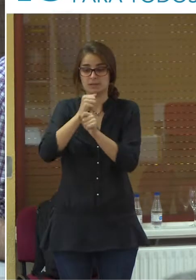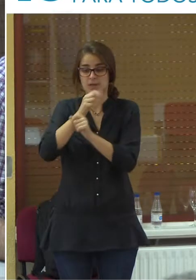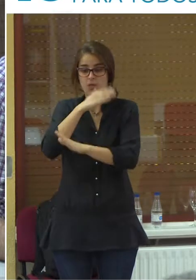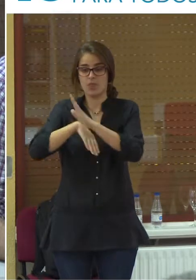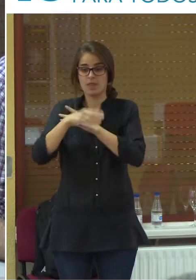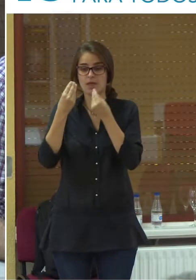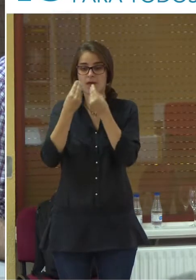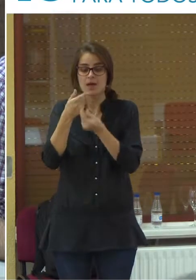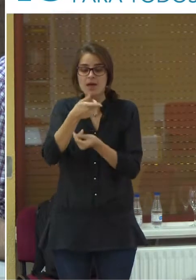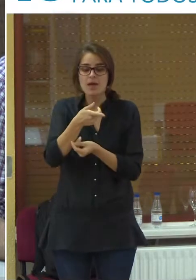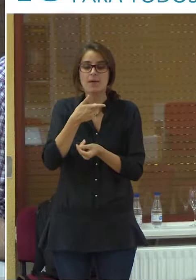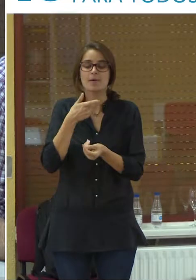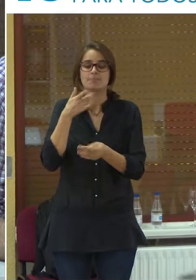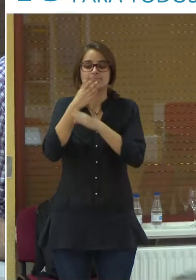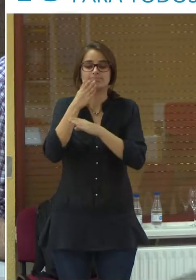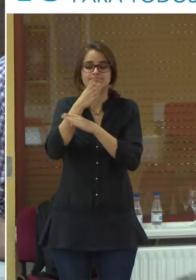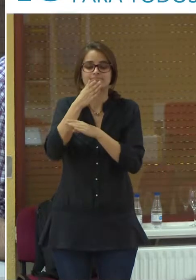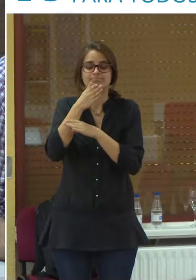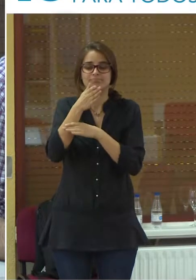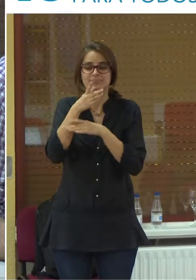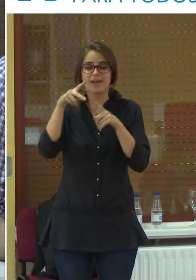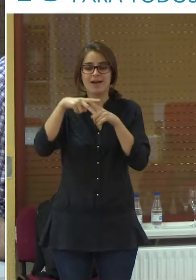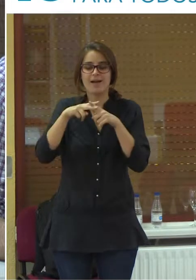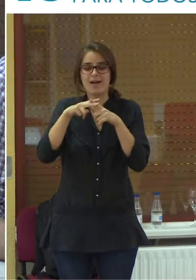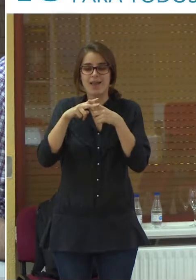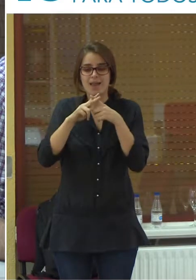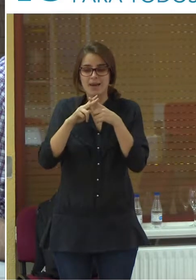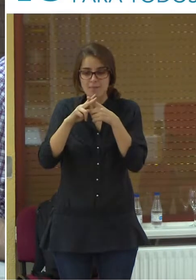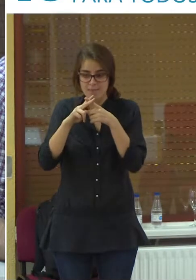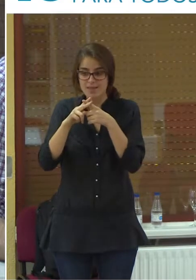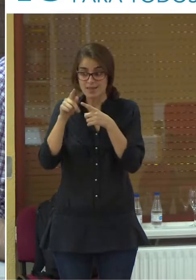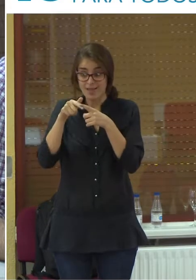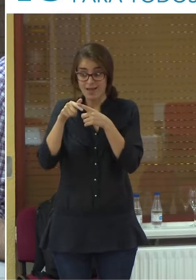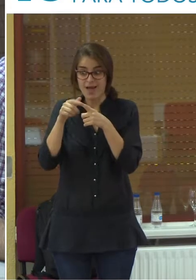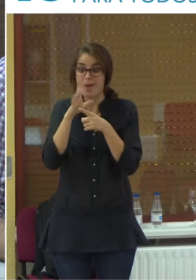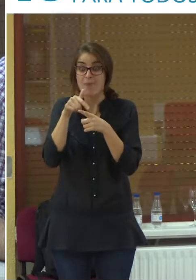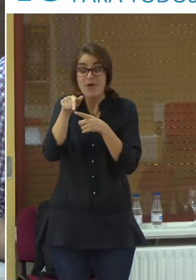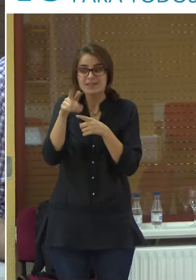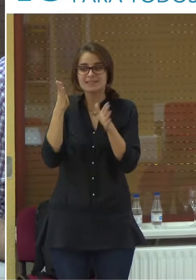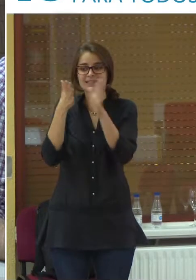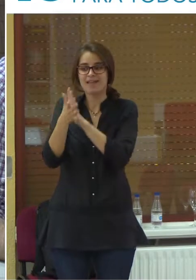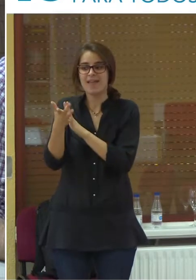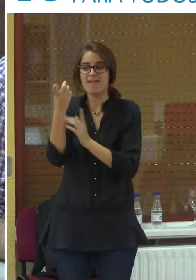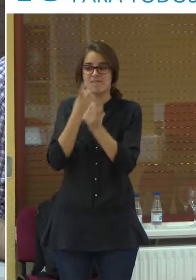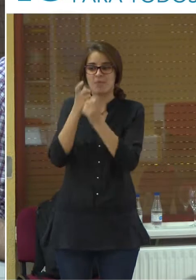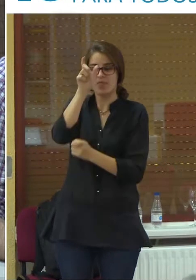many times people with disabilities, employees with disabilities access this information?